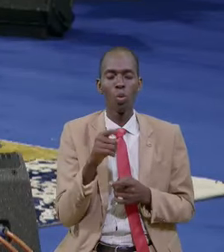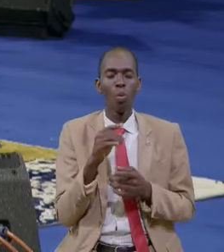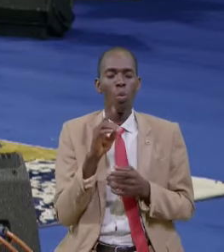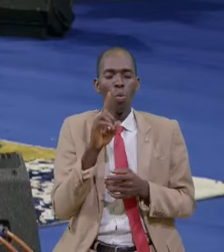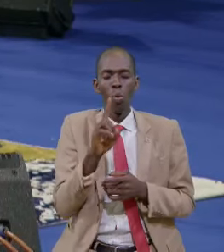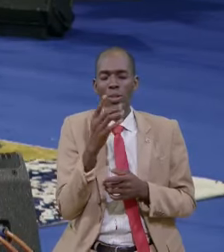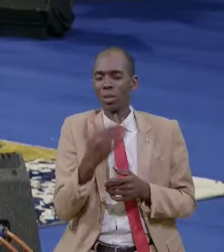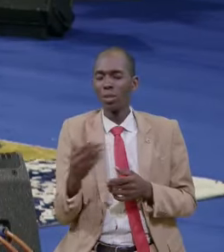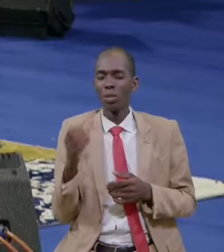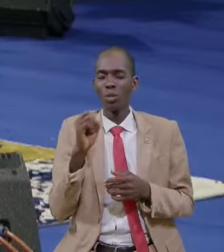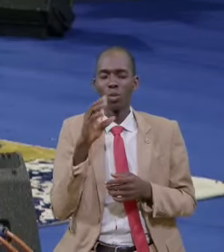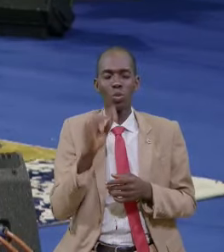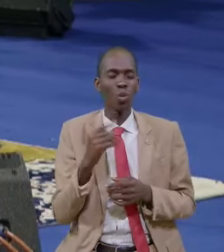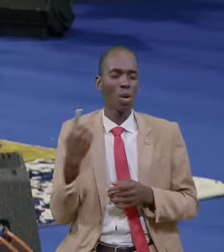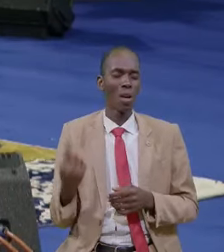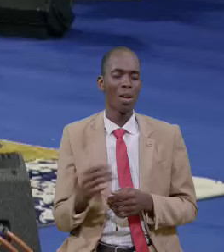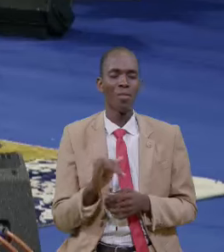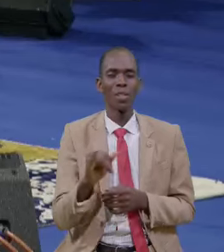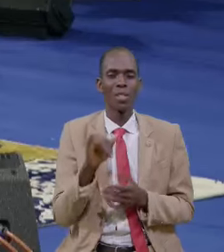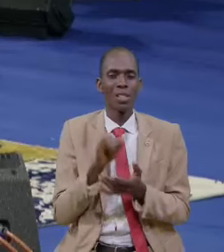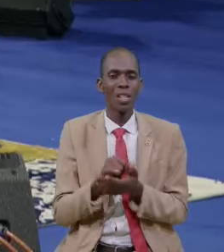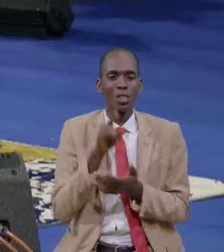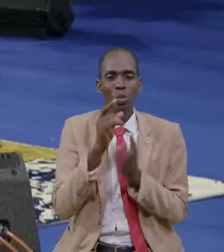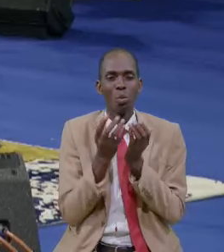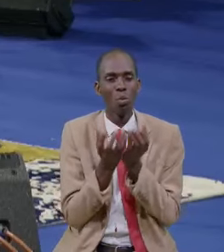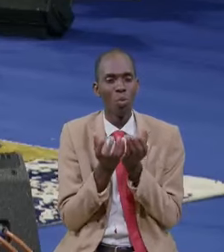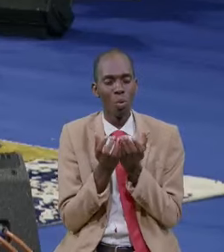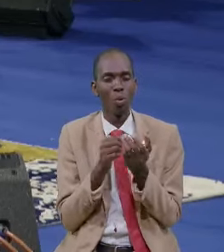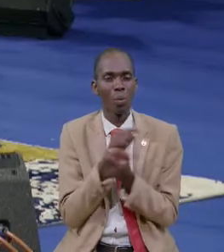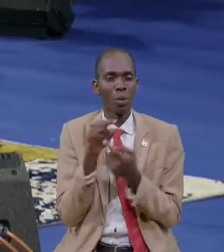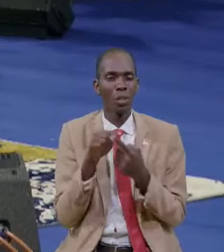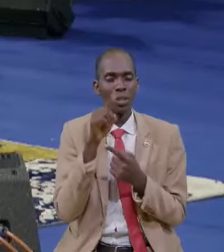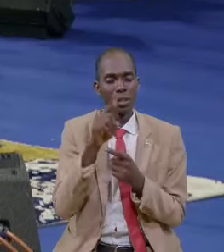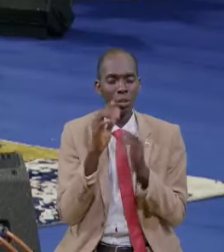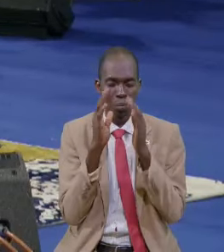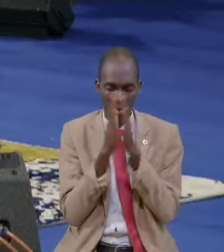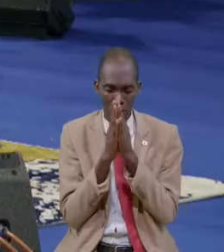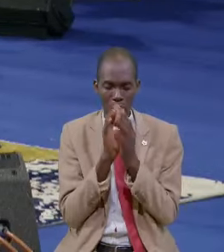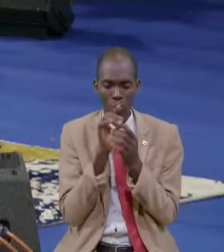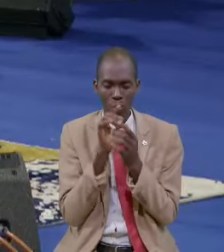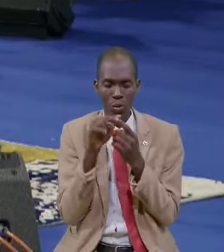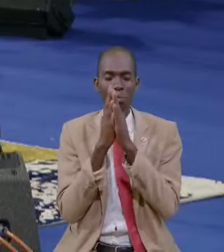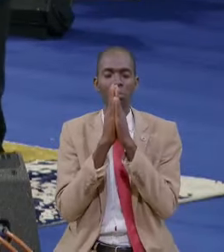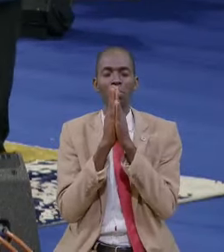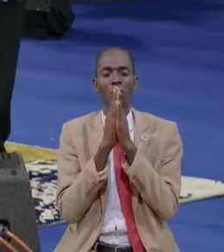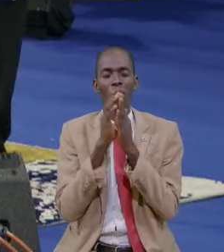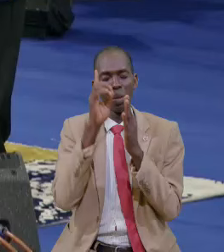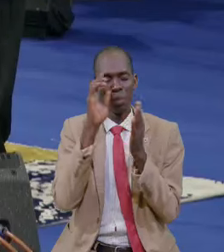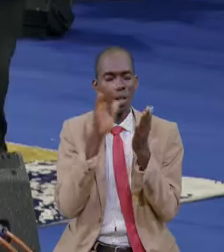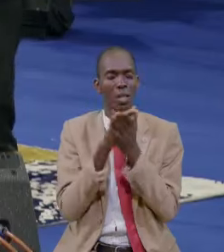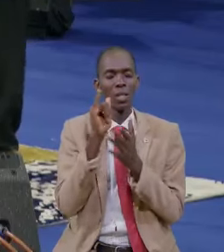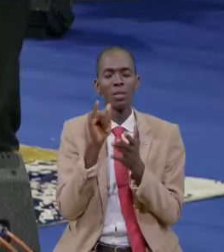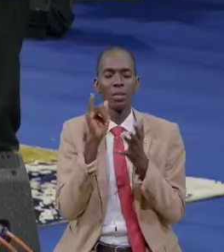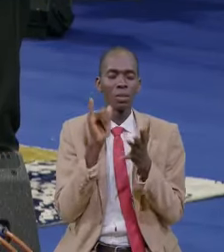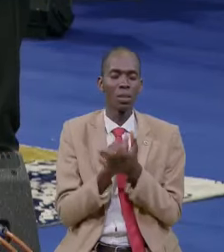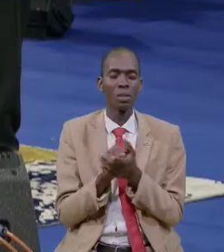soever ye desire when ye pray, believe that ye